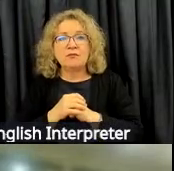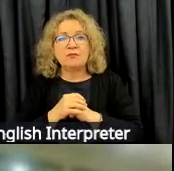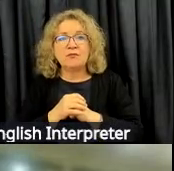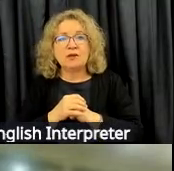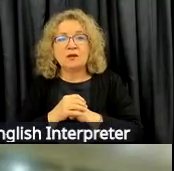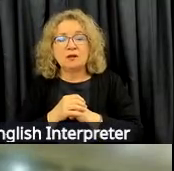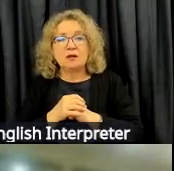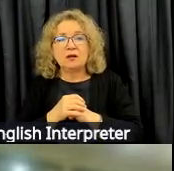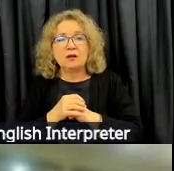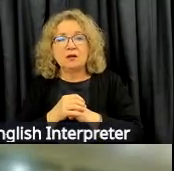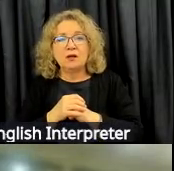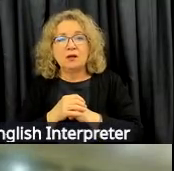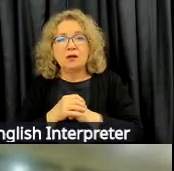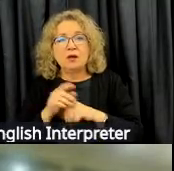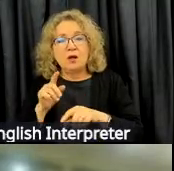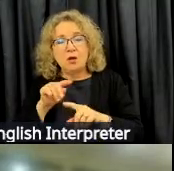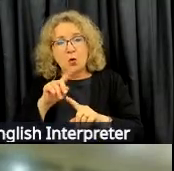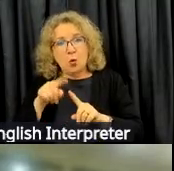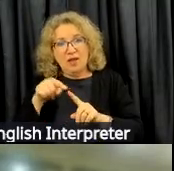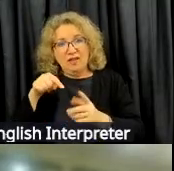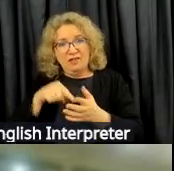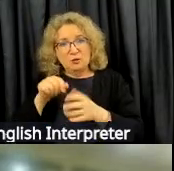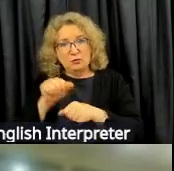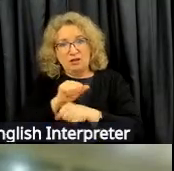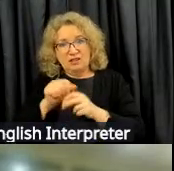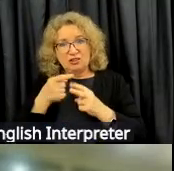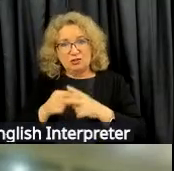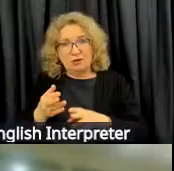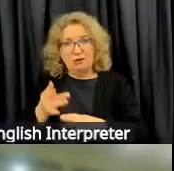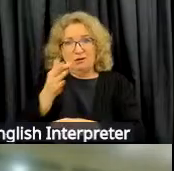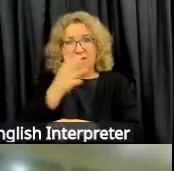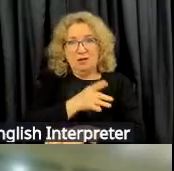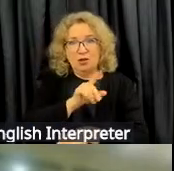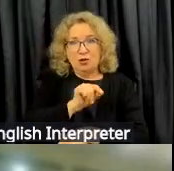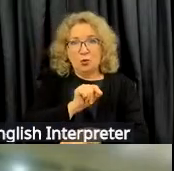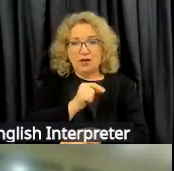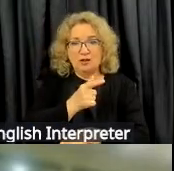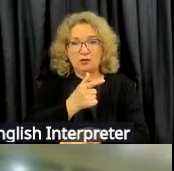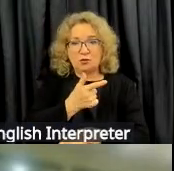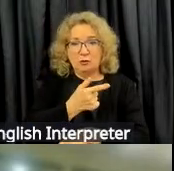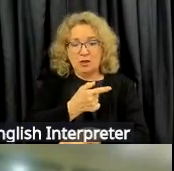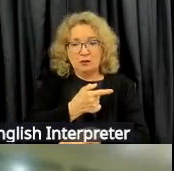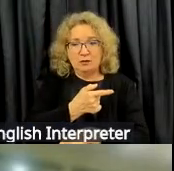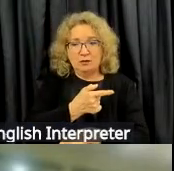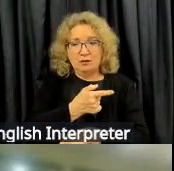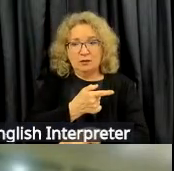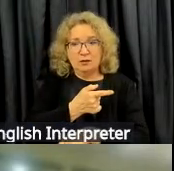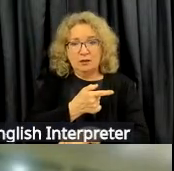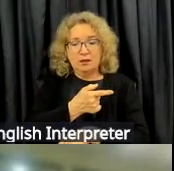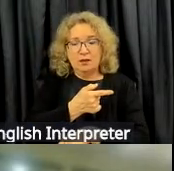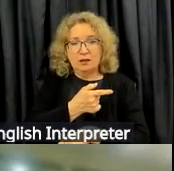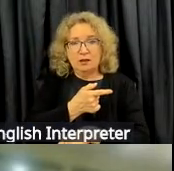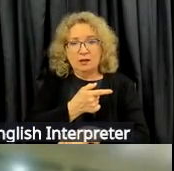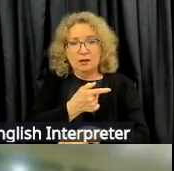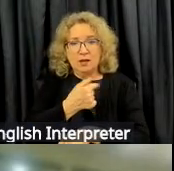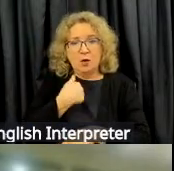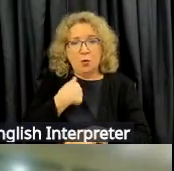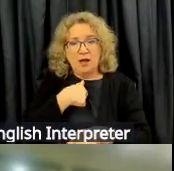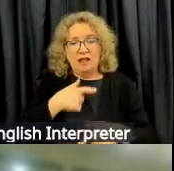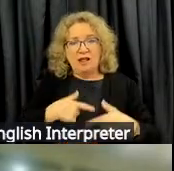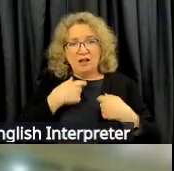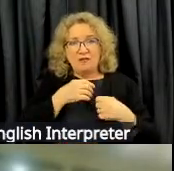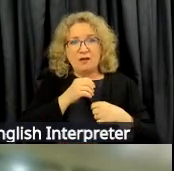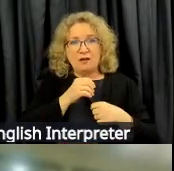of like, when the project started in 21, we lived in one country. And now we notice that the